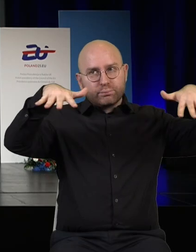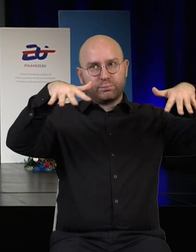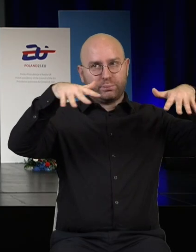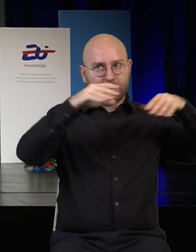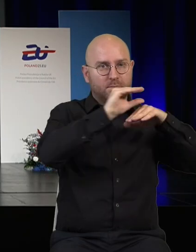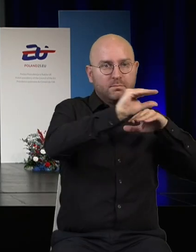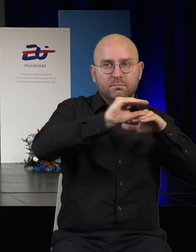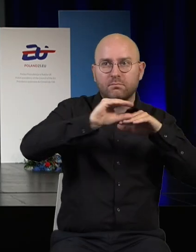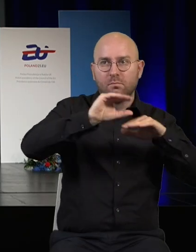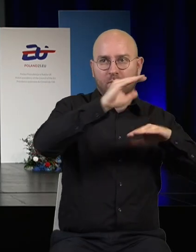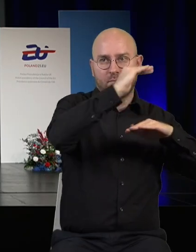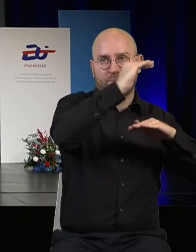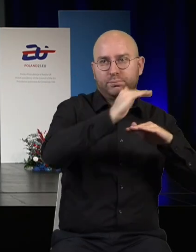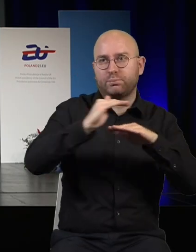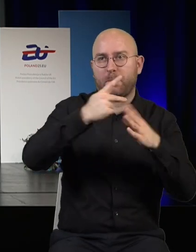your summary.